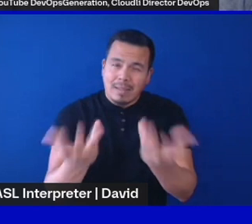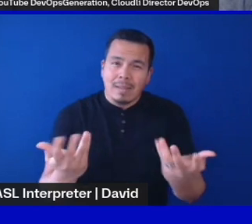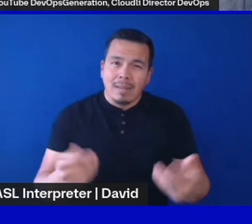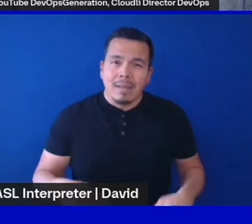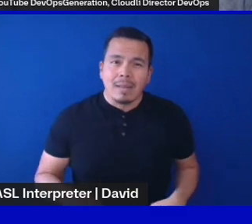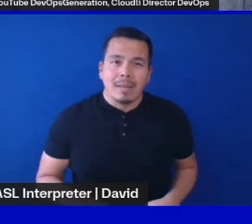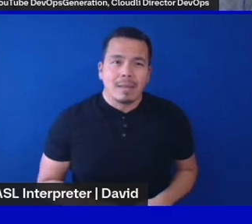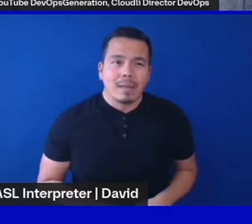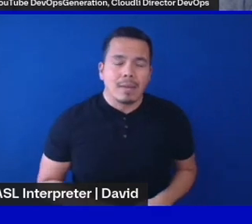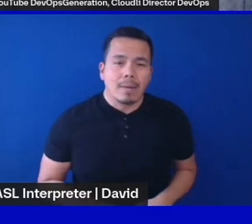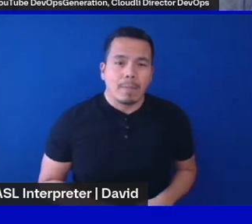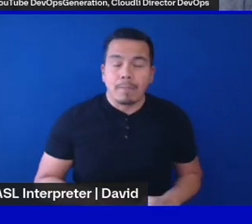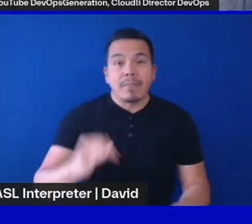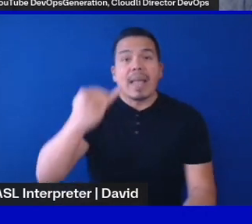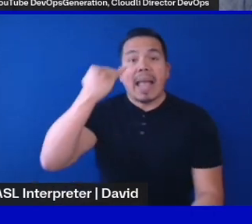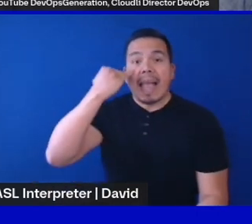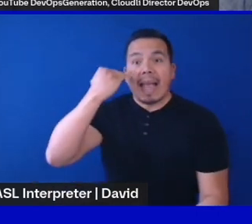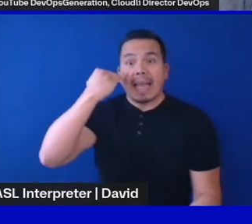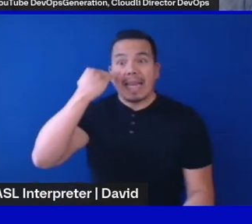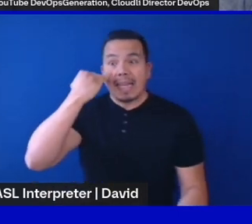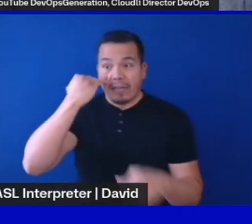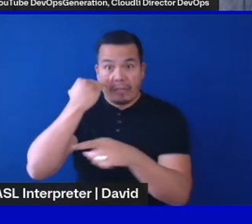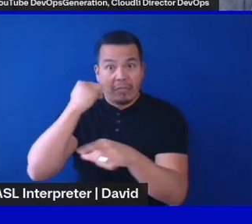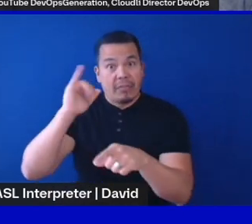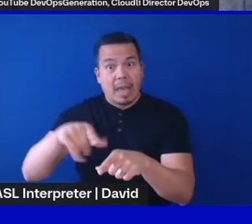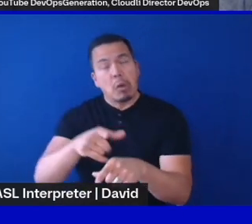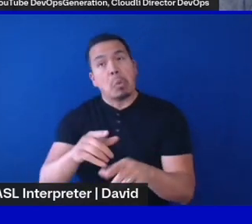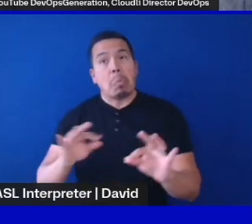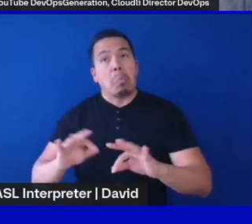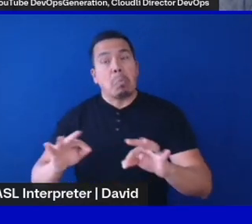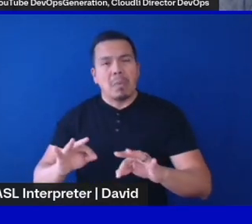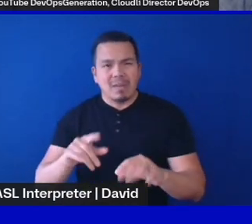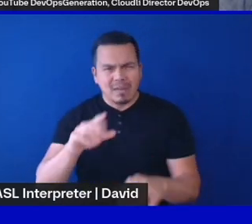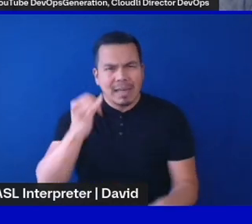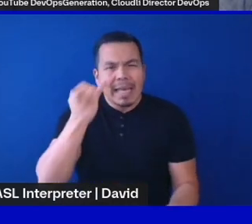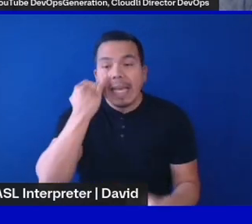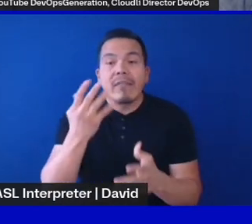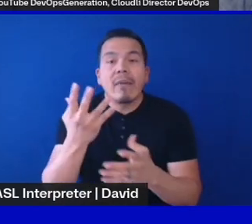All right, and if that isn't scary enough, what happens if I lose one of these servers?